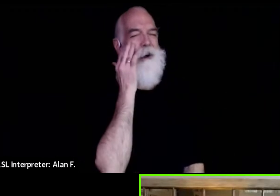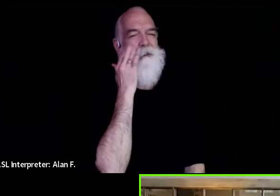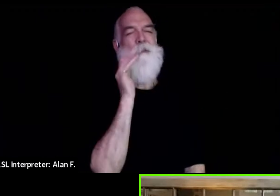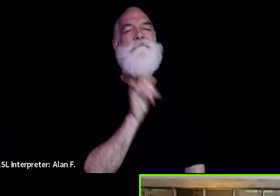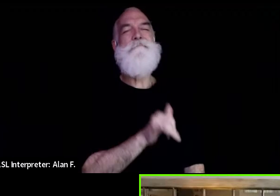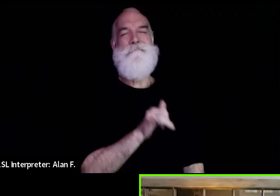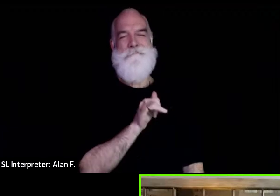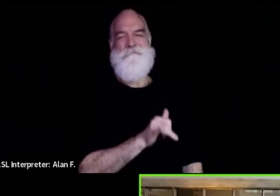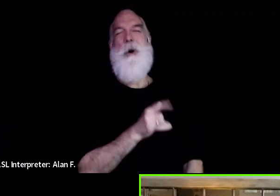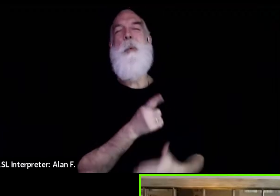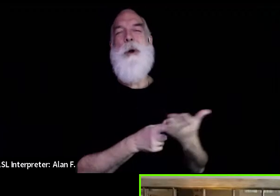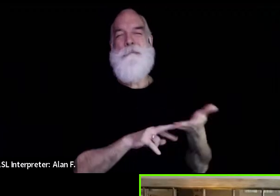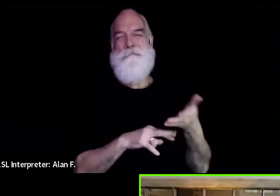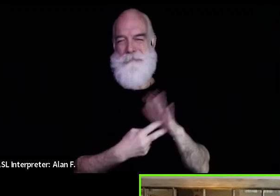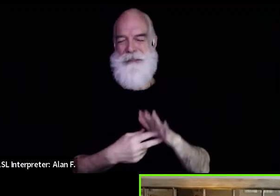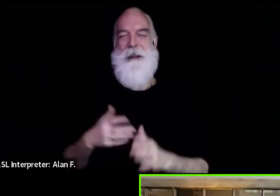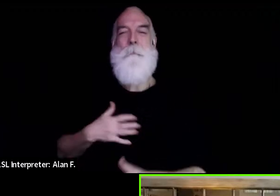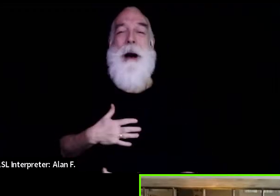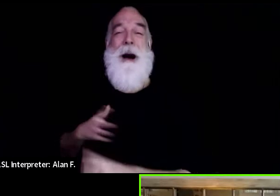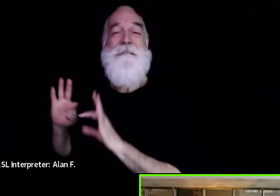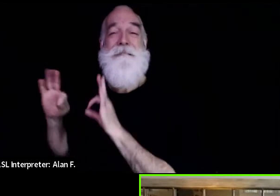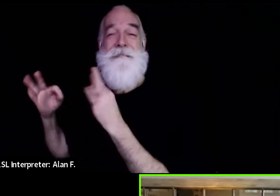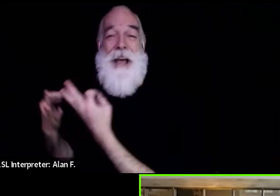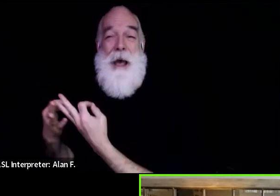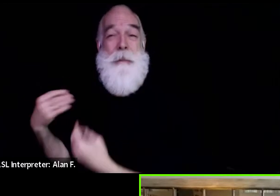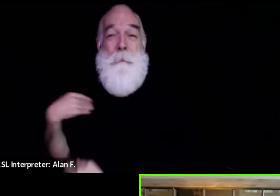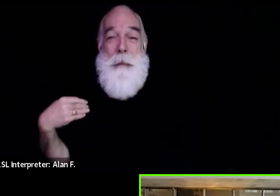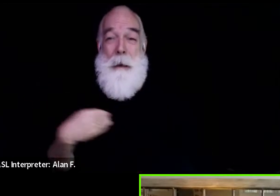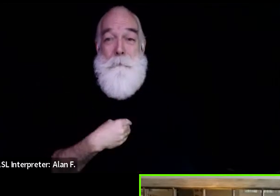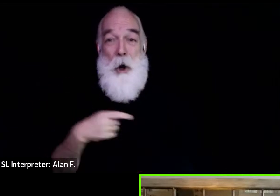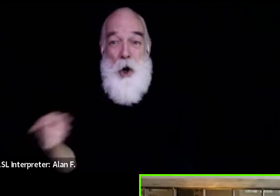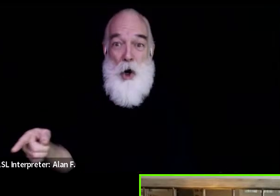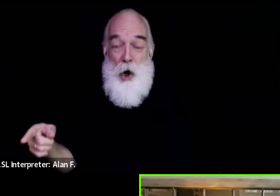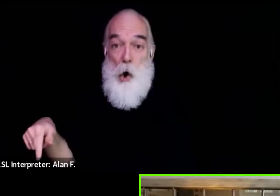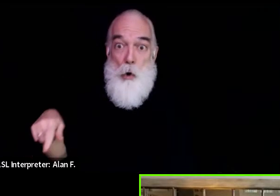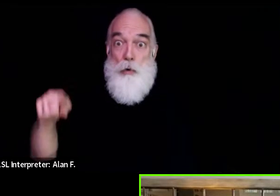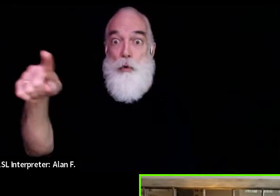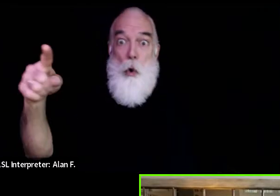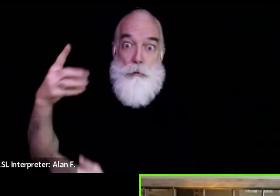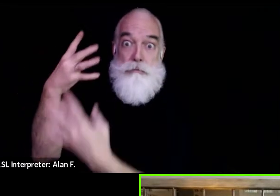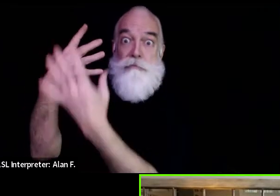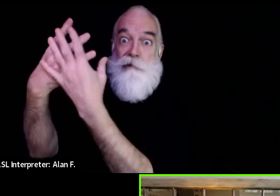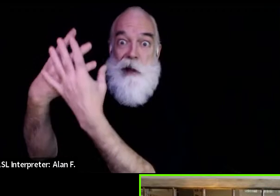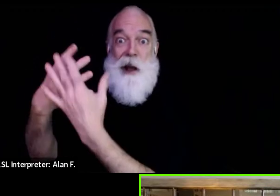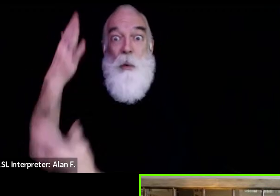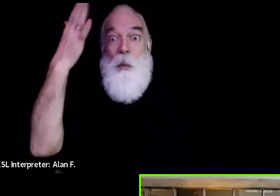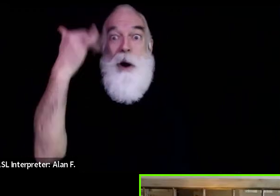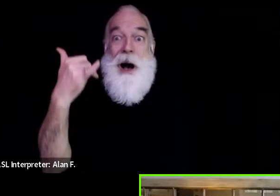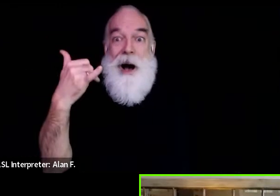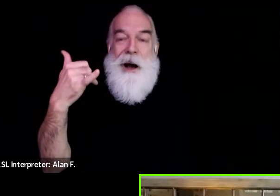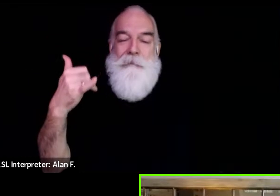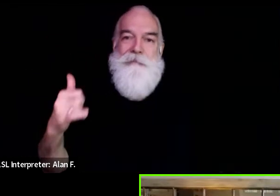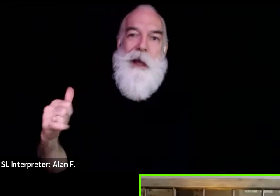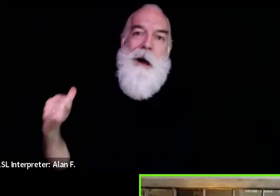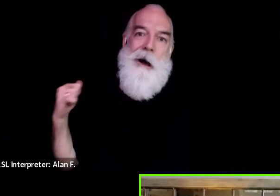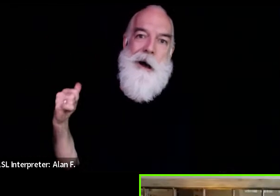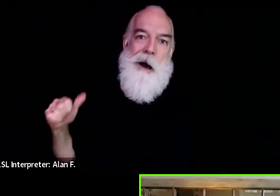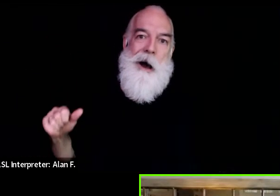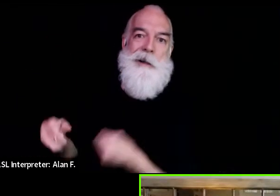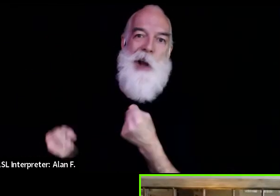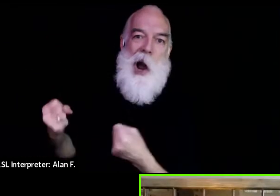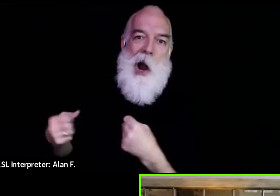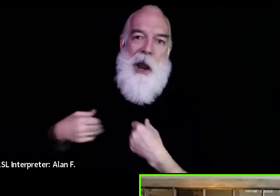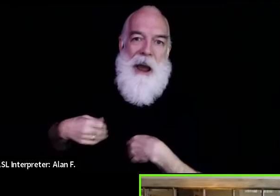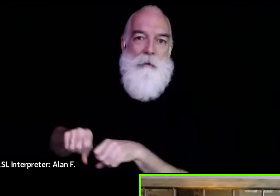who got locked up because their taillight was out and then they were in the city jail for 4 weeks and then they lost